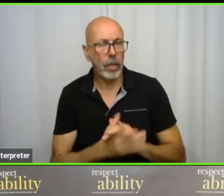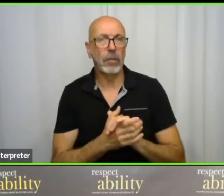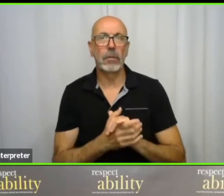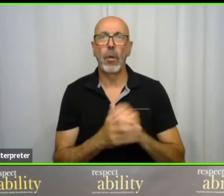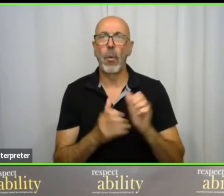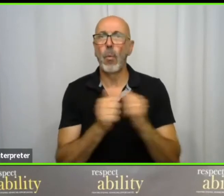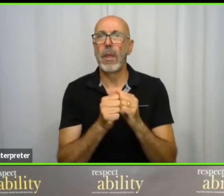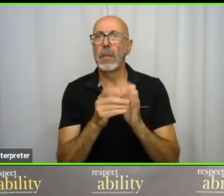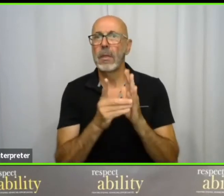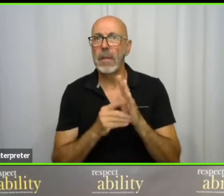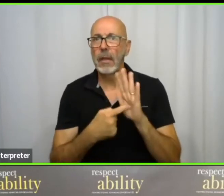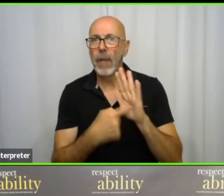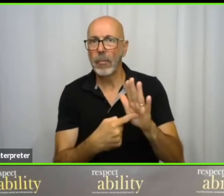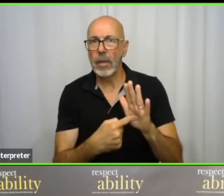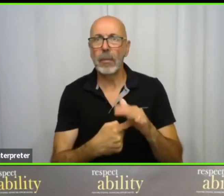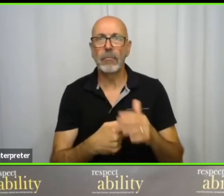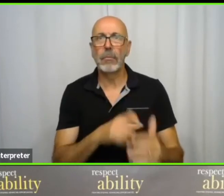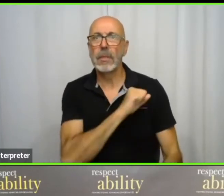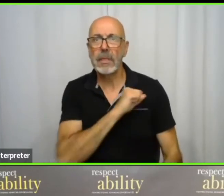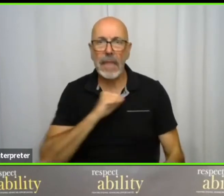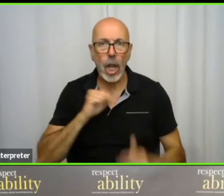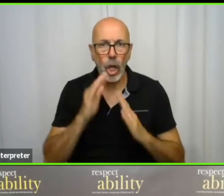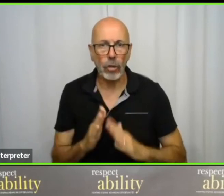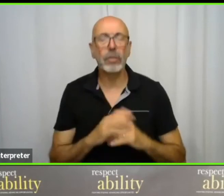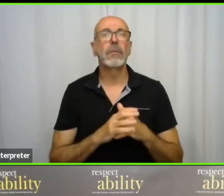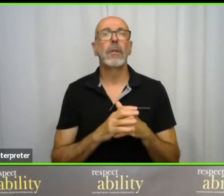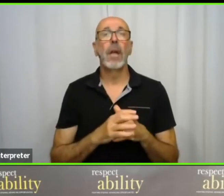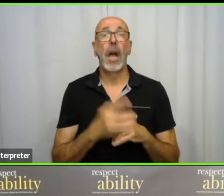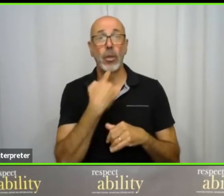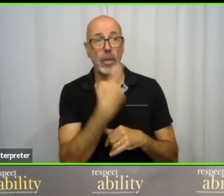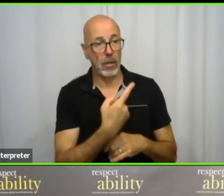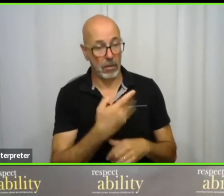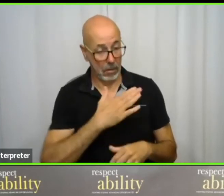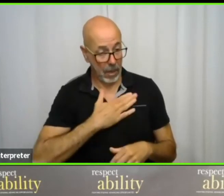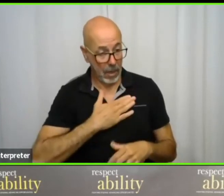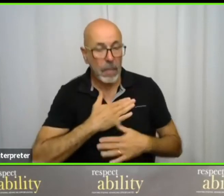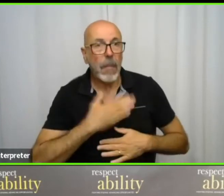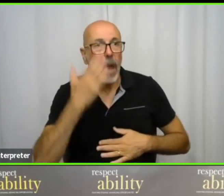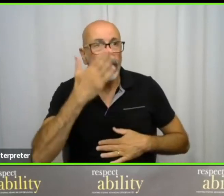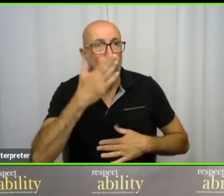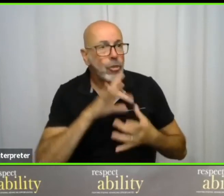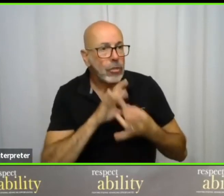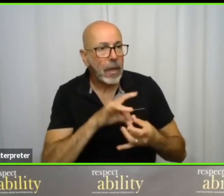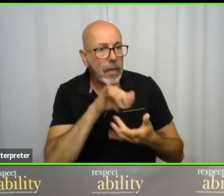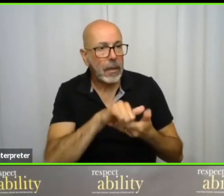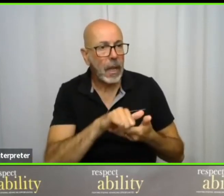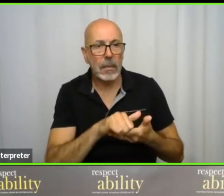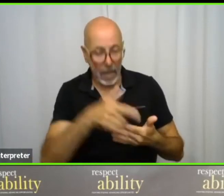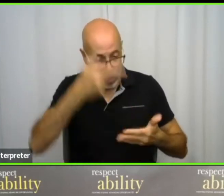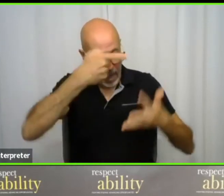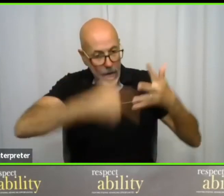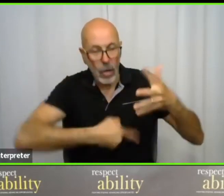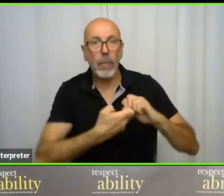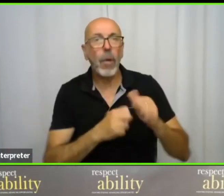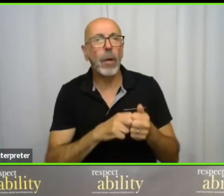delegate, your state senator, and say, this is my future. These are the problems. What can we do to change it?